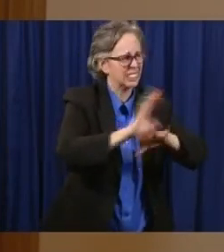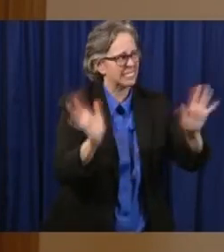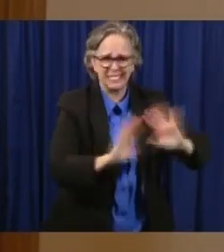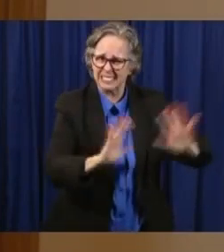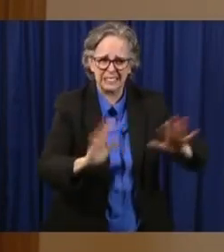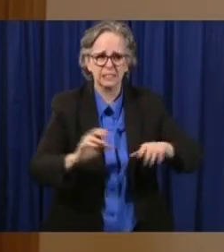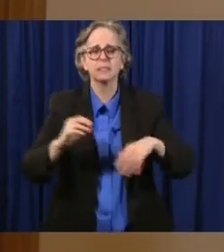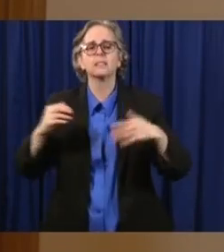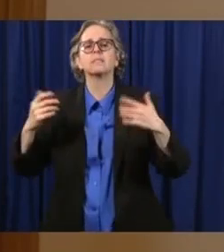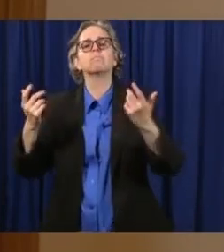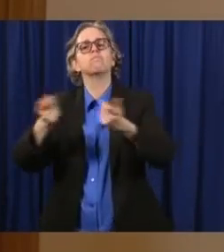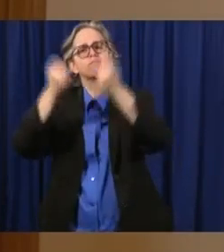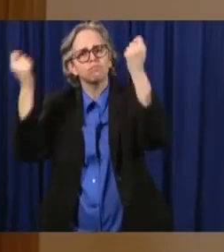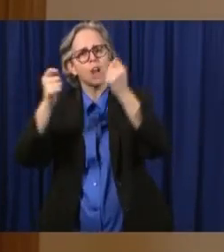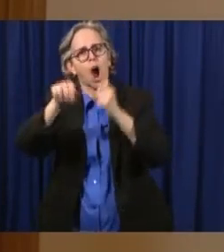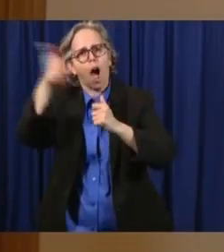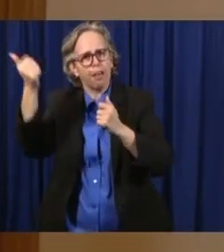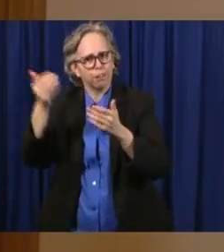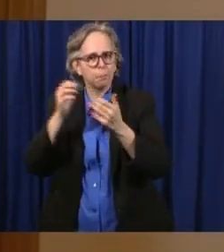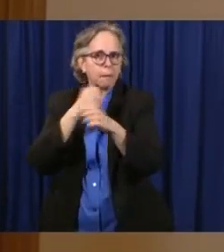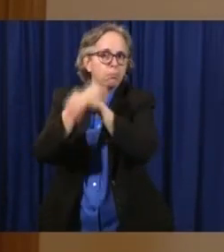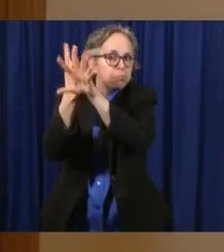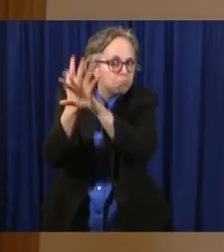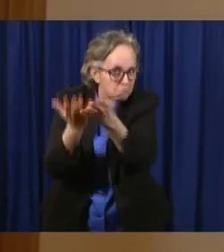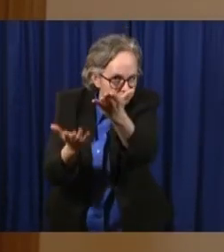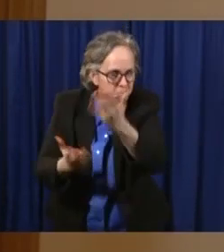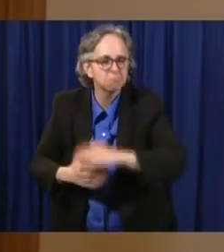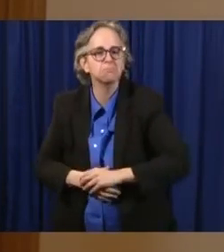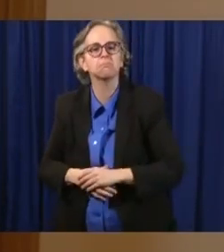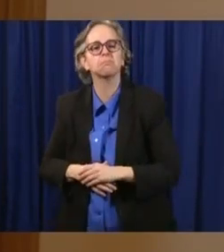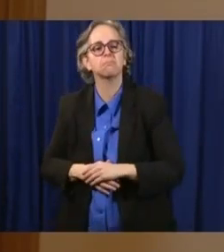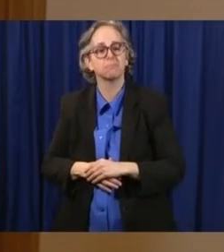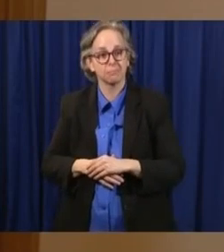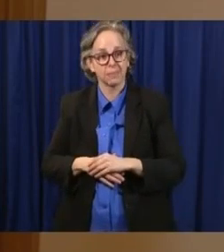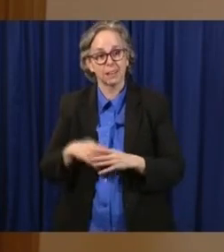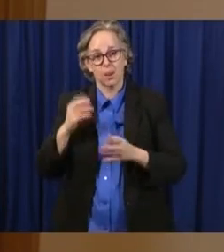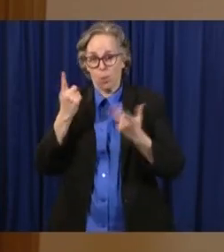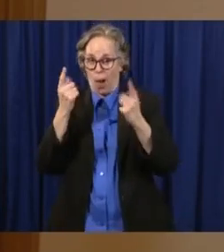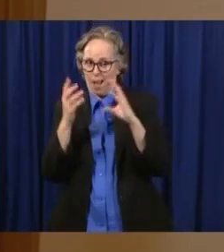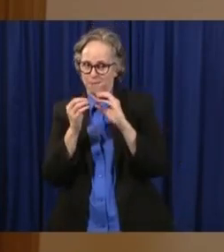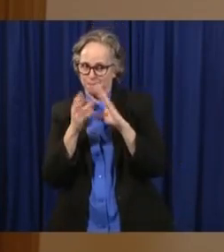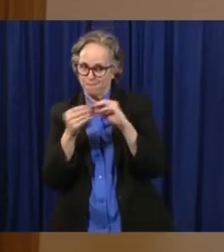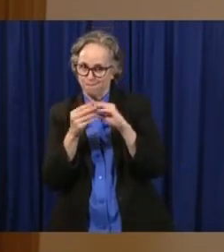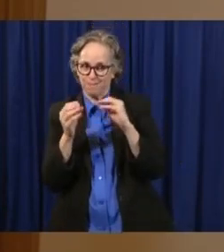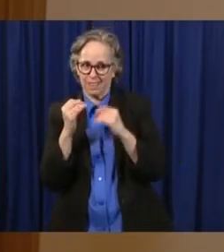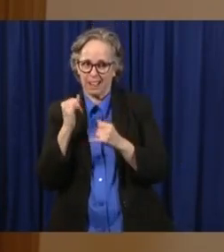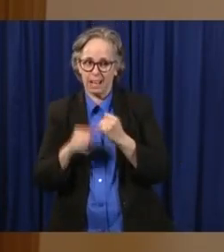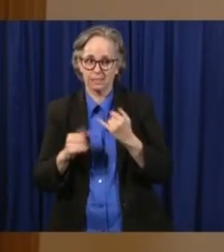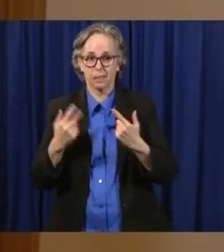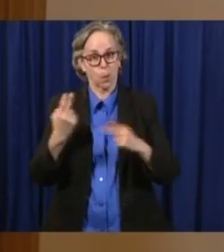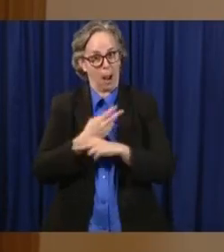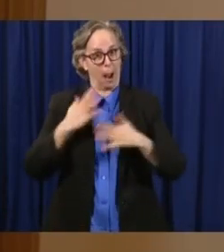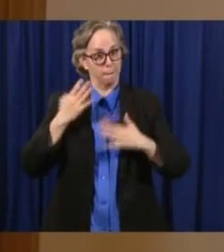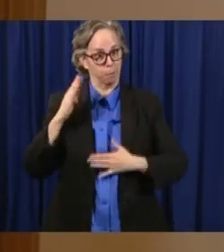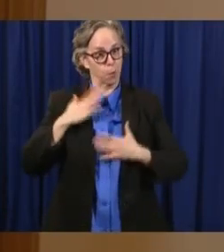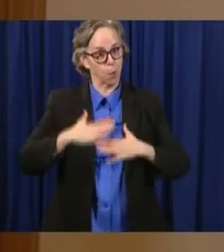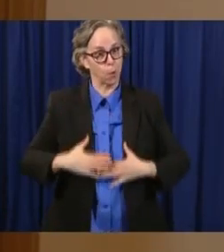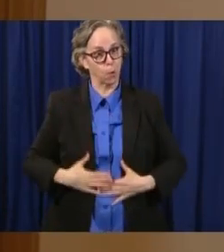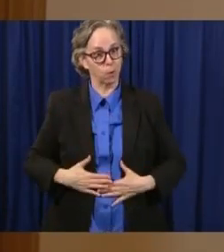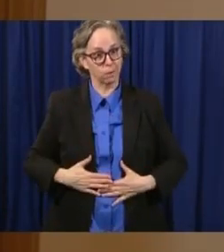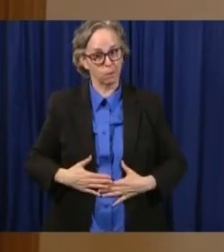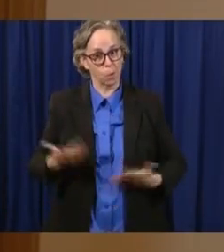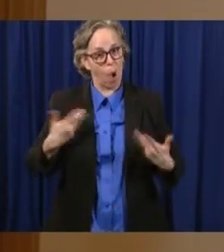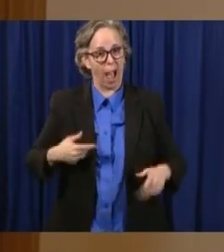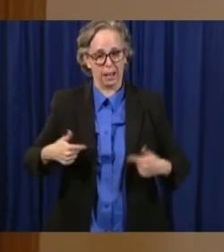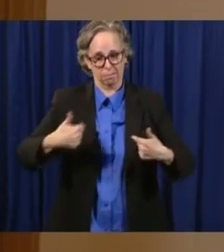lastly, I want to say that I am wearing blue as somebody who experienced child abuse. I've always been